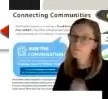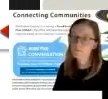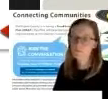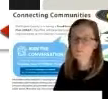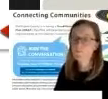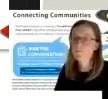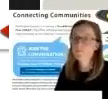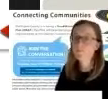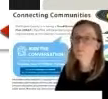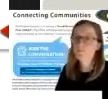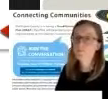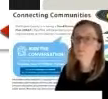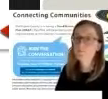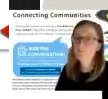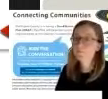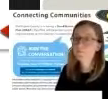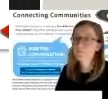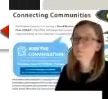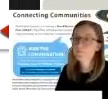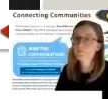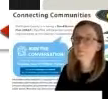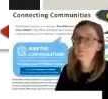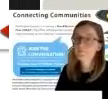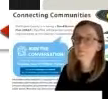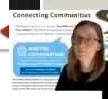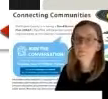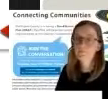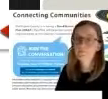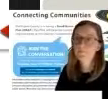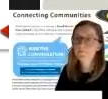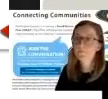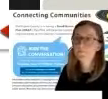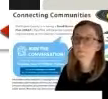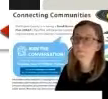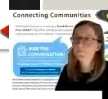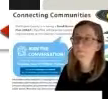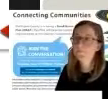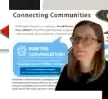hand button that will appear at the bottom right of your screen.